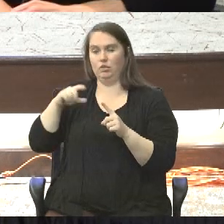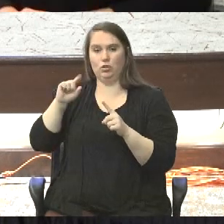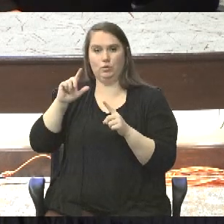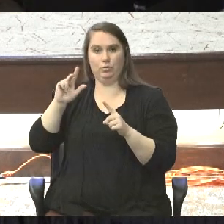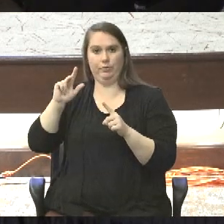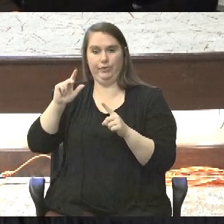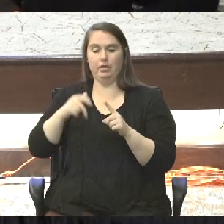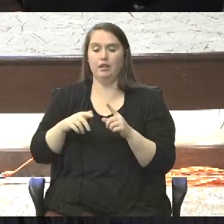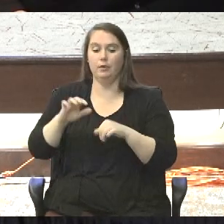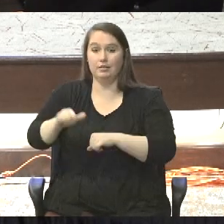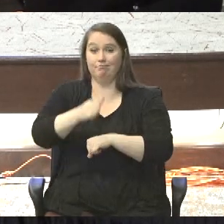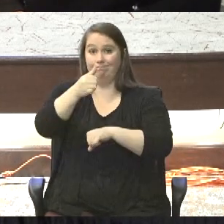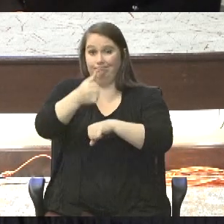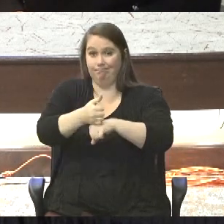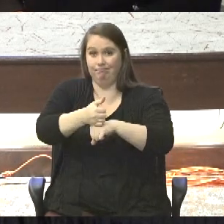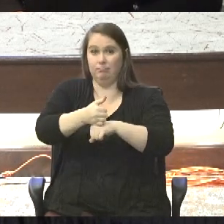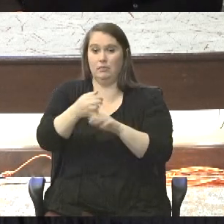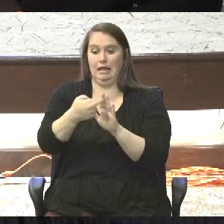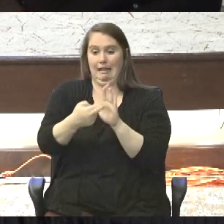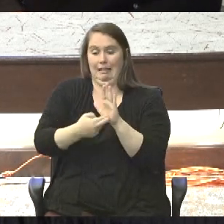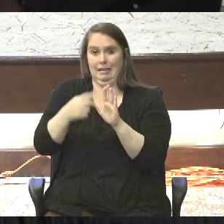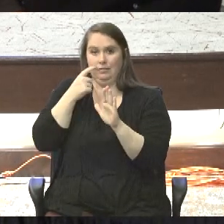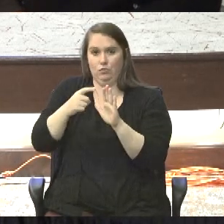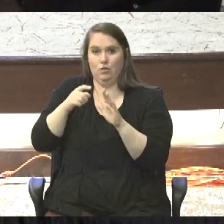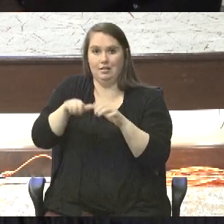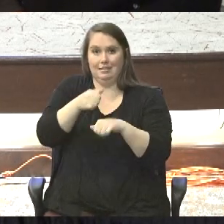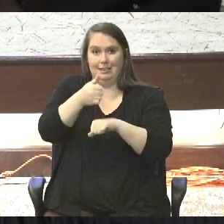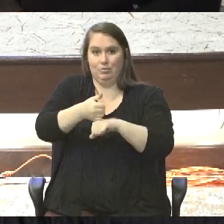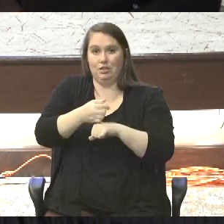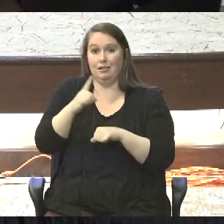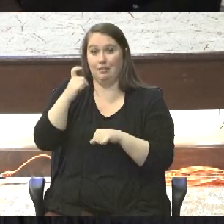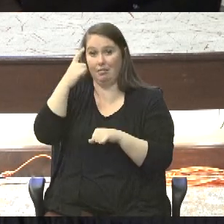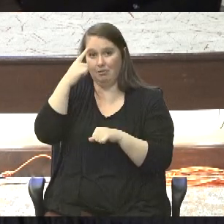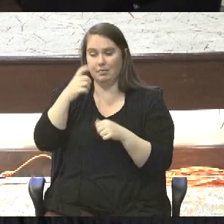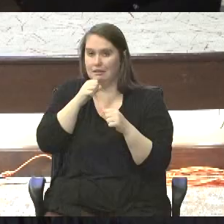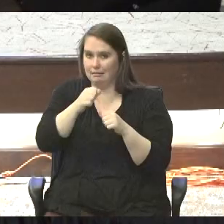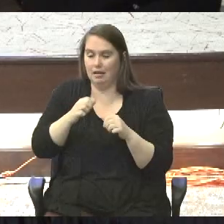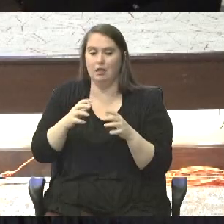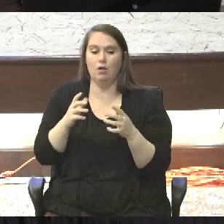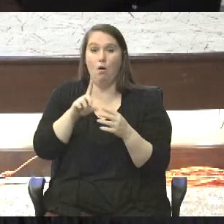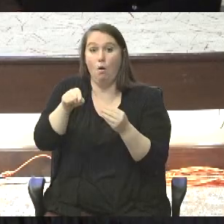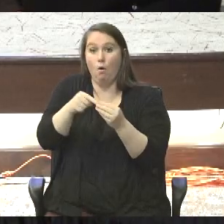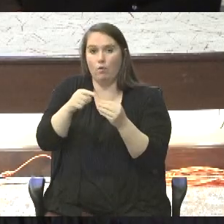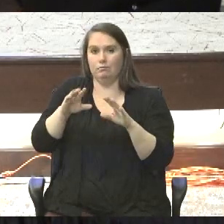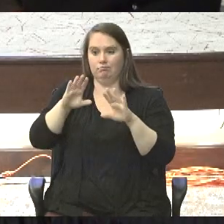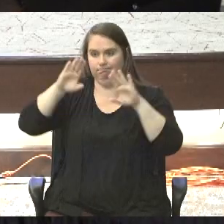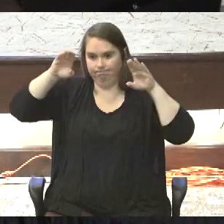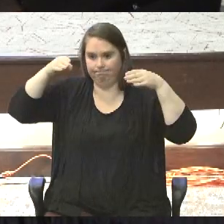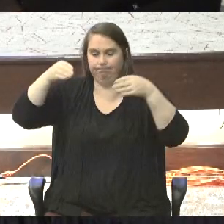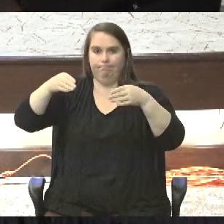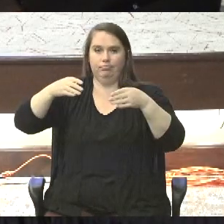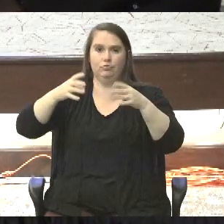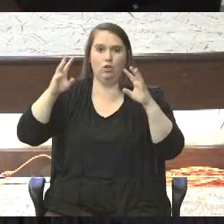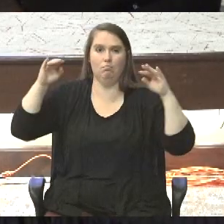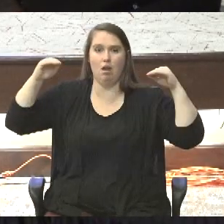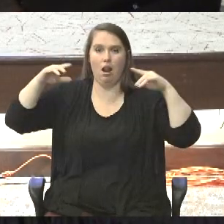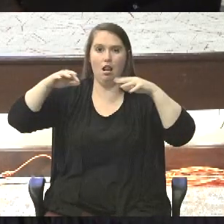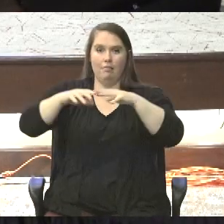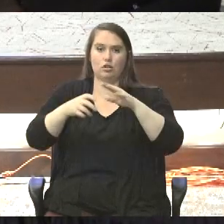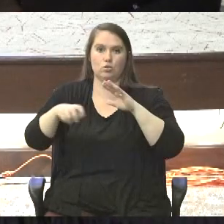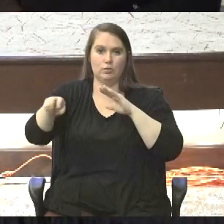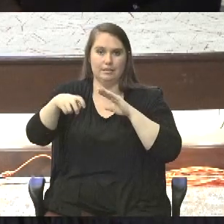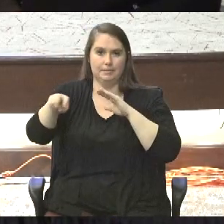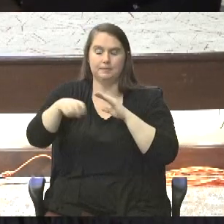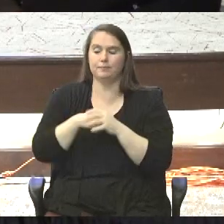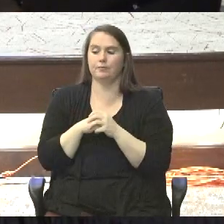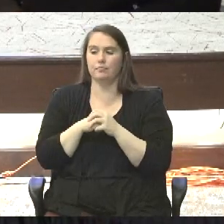focused on establishing the guidelines for our city government, it only touched briefly on the tourism aspect. It was not